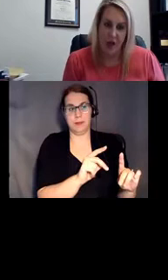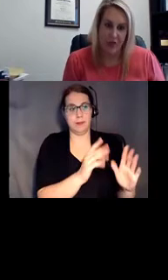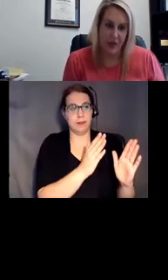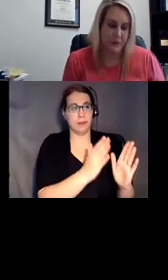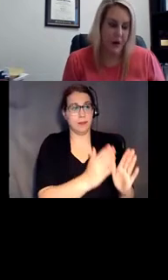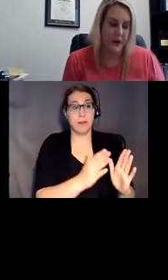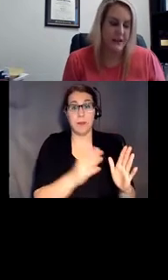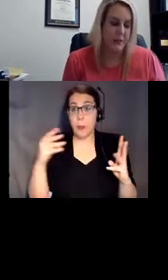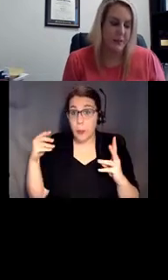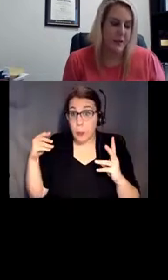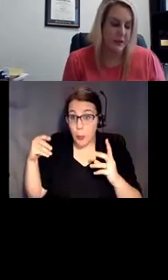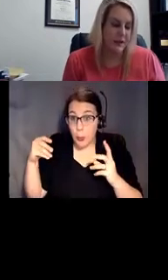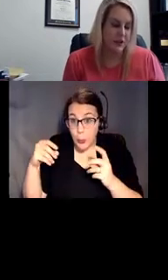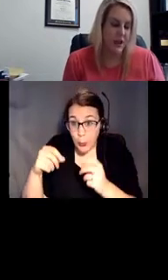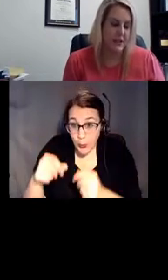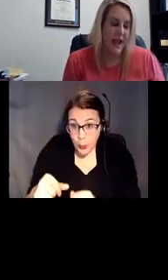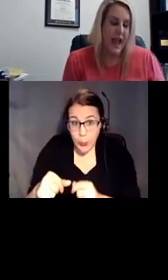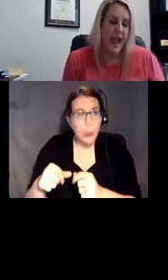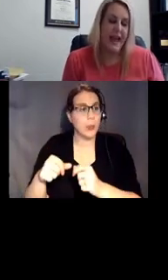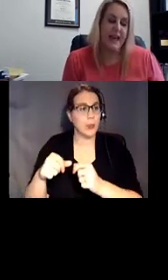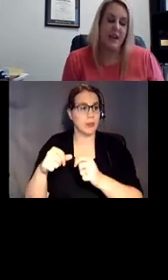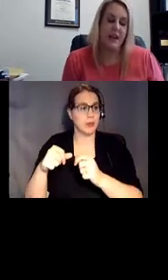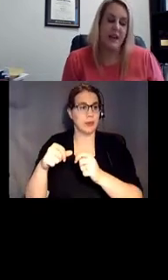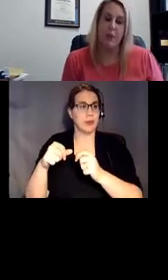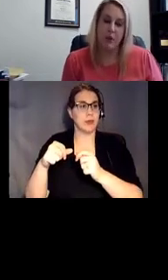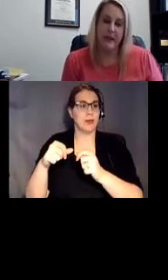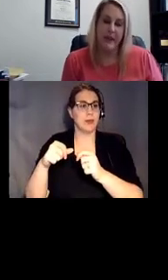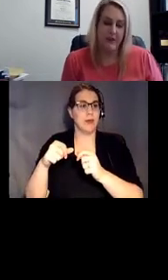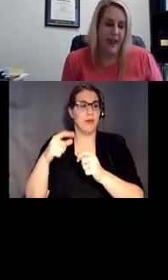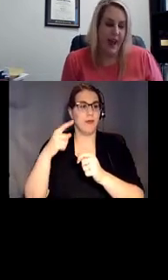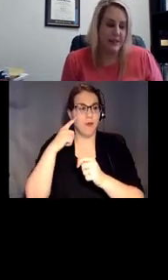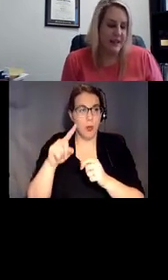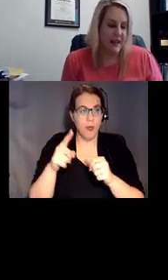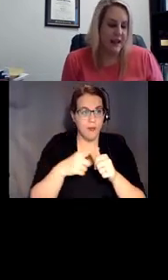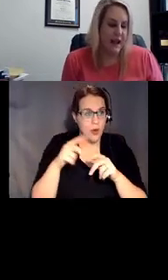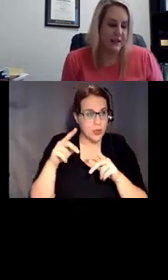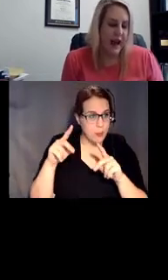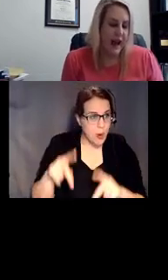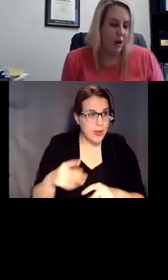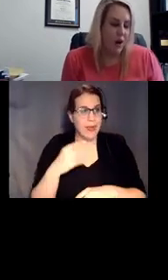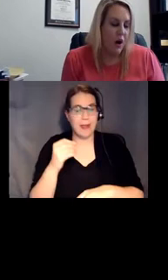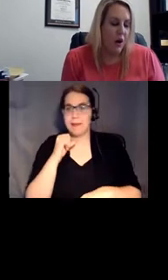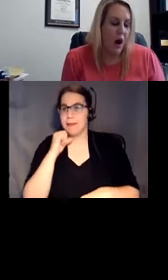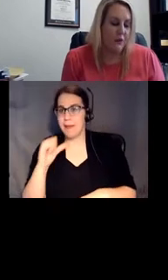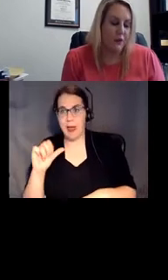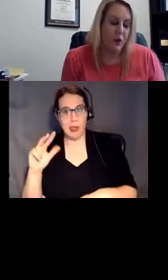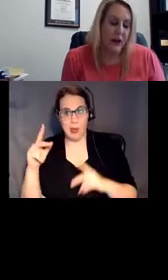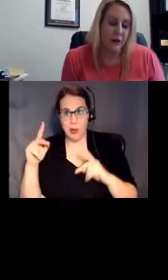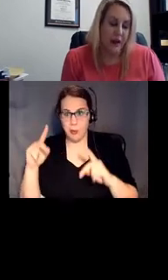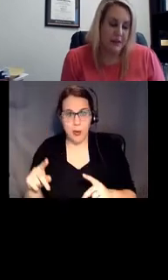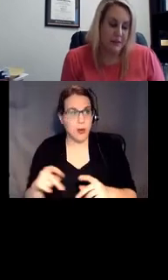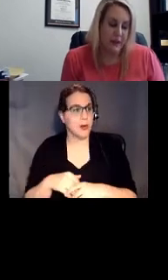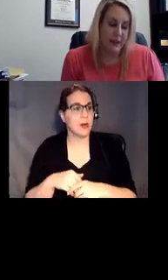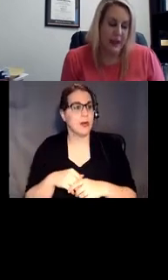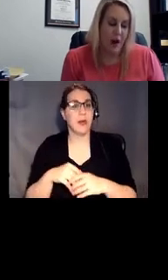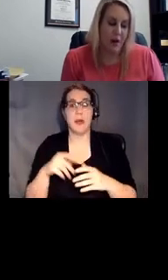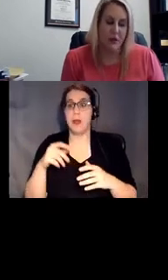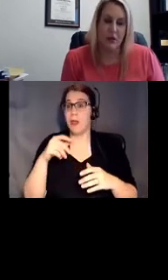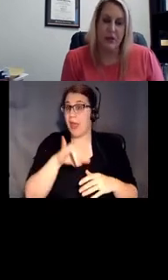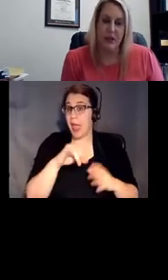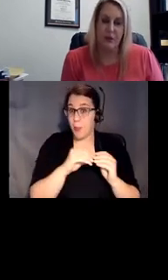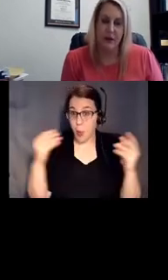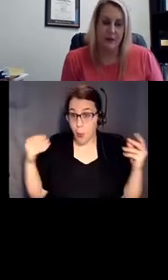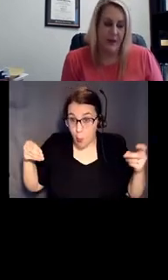first-party, not third-party supplemental needs trusts, and the pooling of the assets allow for greater flexibility